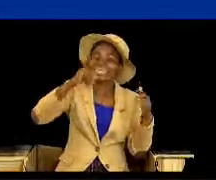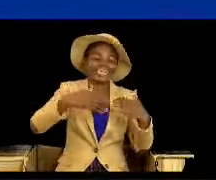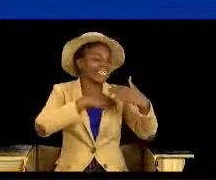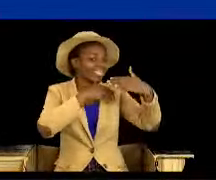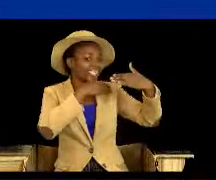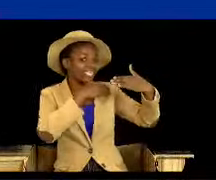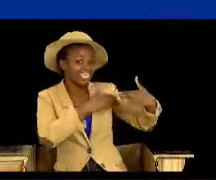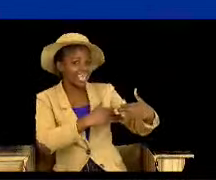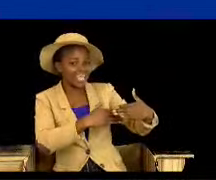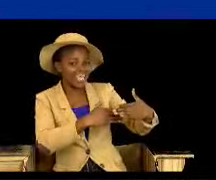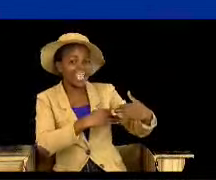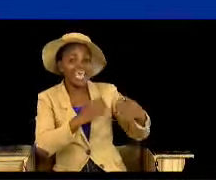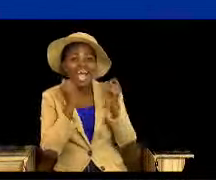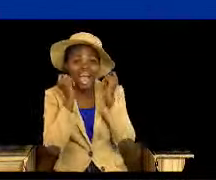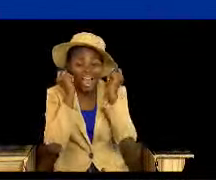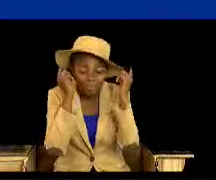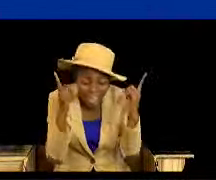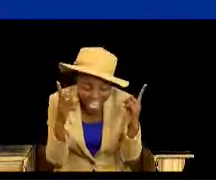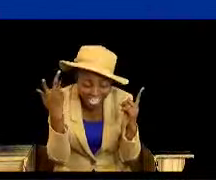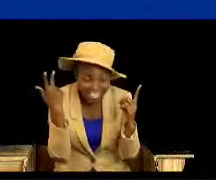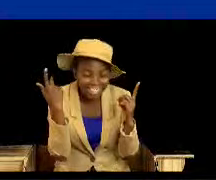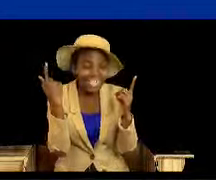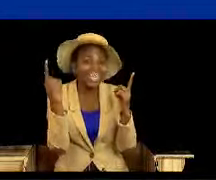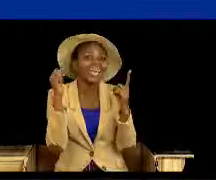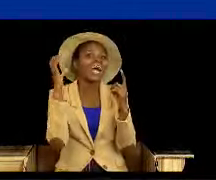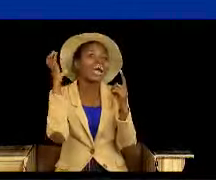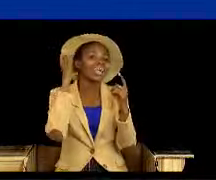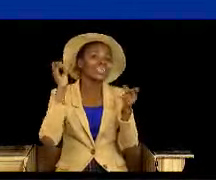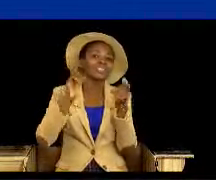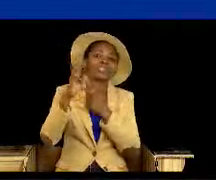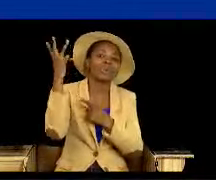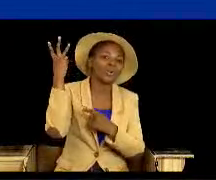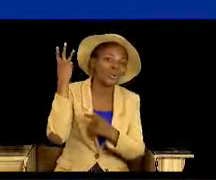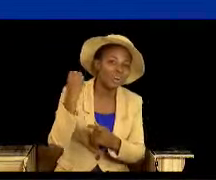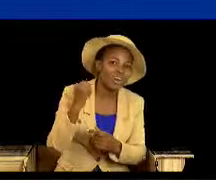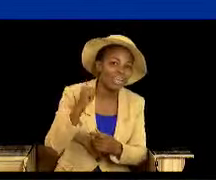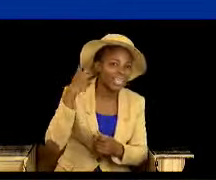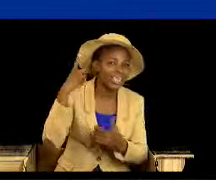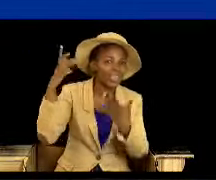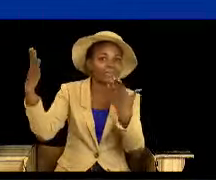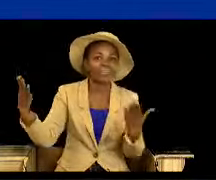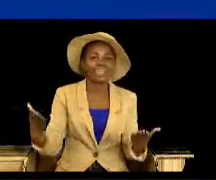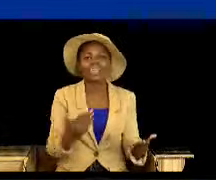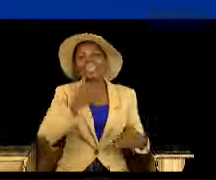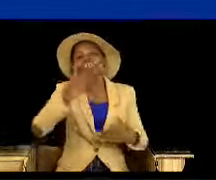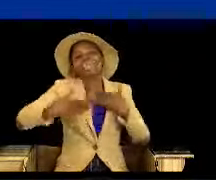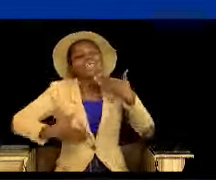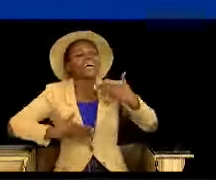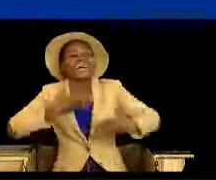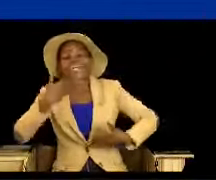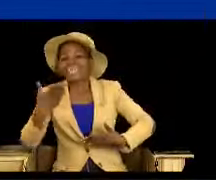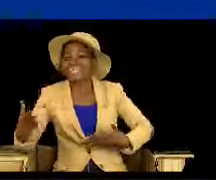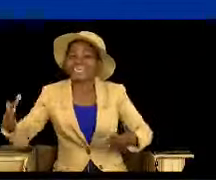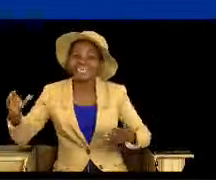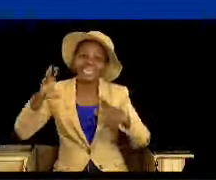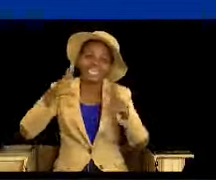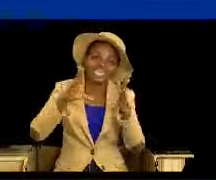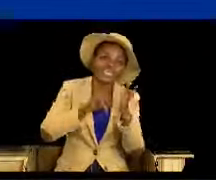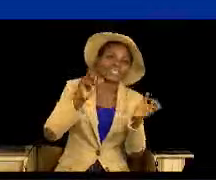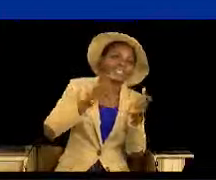world is awake and for he brings the